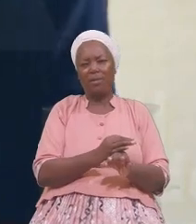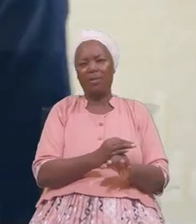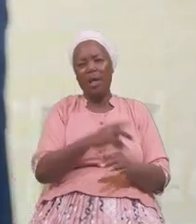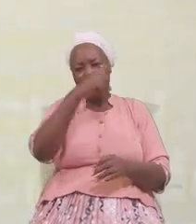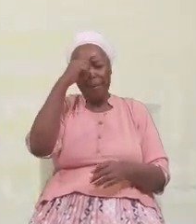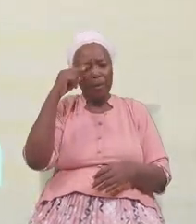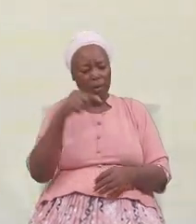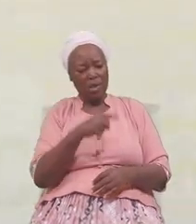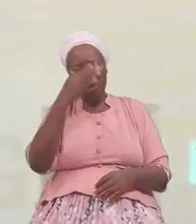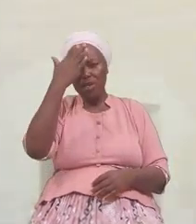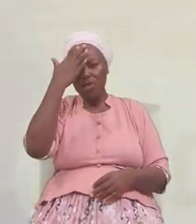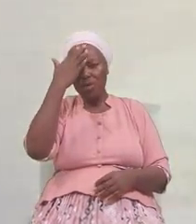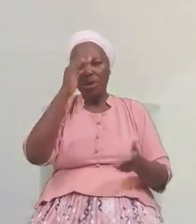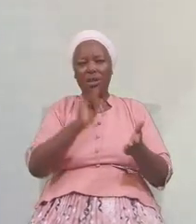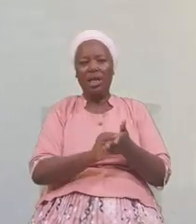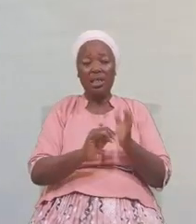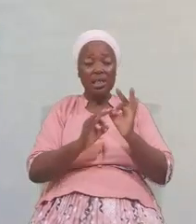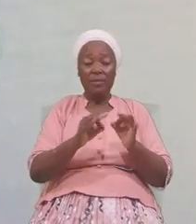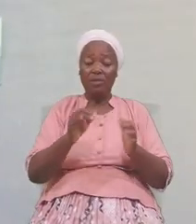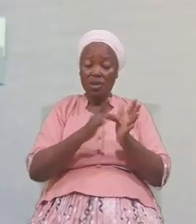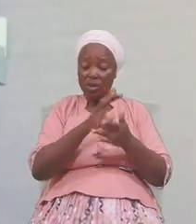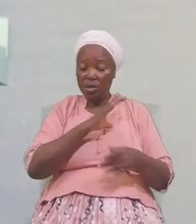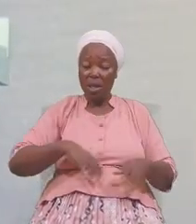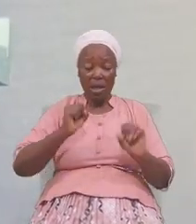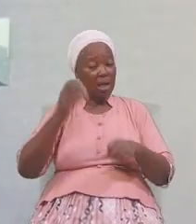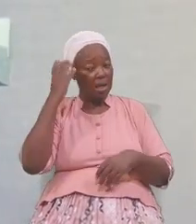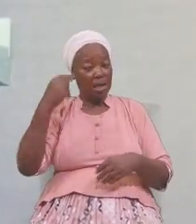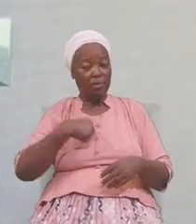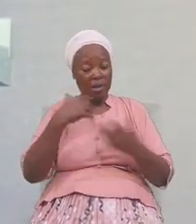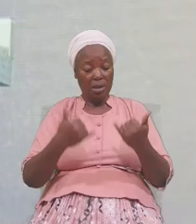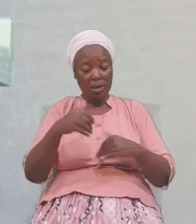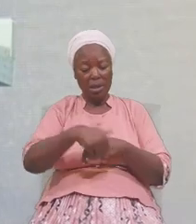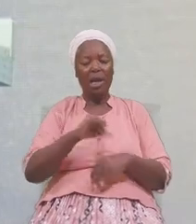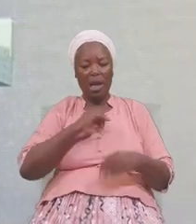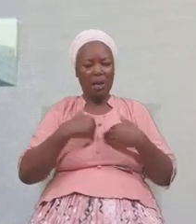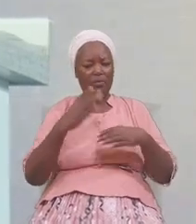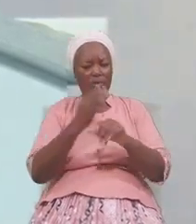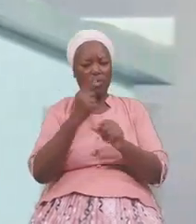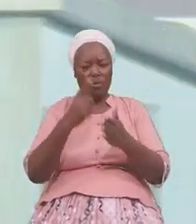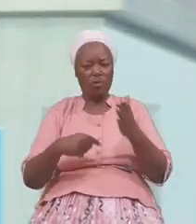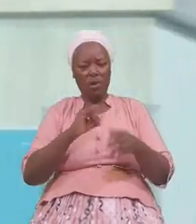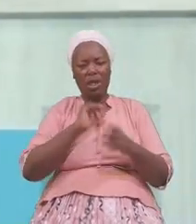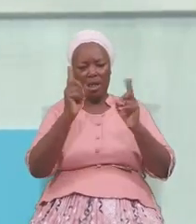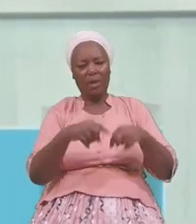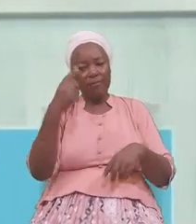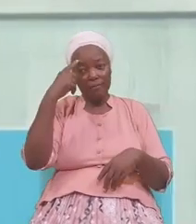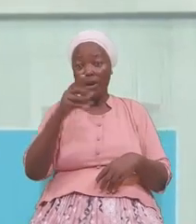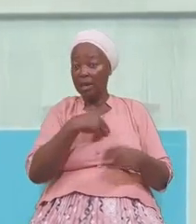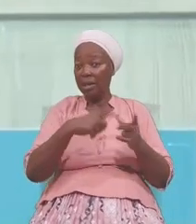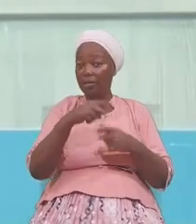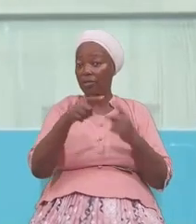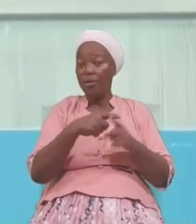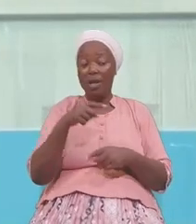knew, if he can hear me tonight, I've got what I came for. And when they